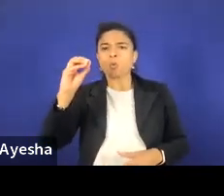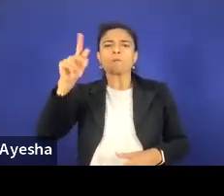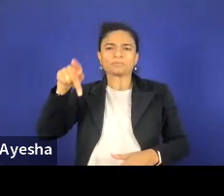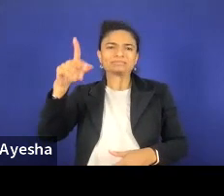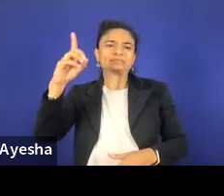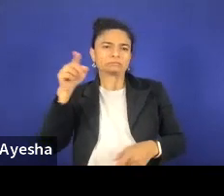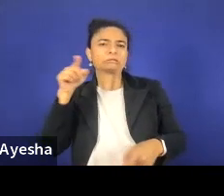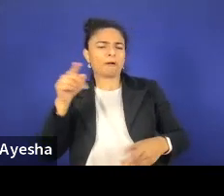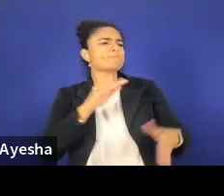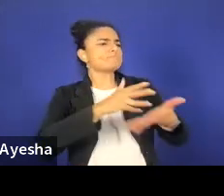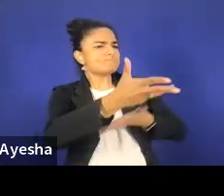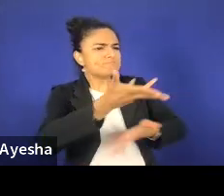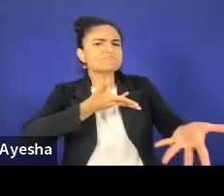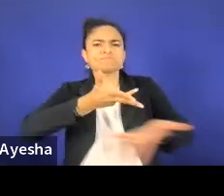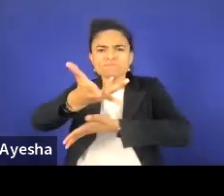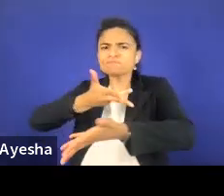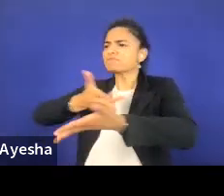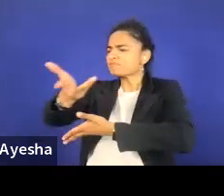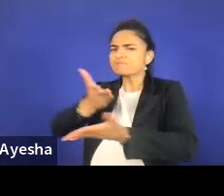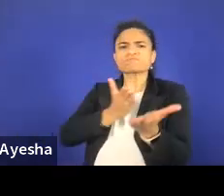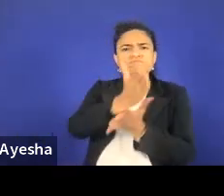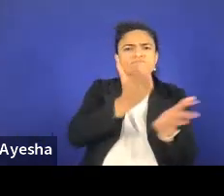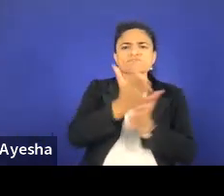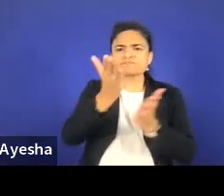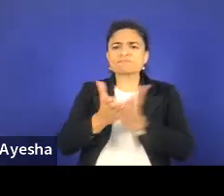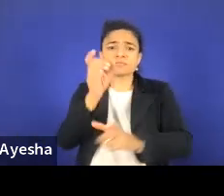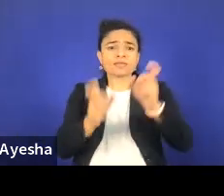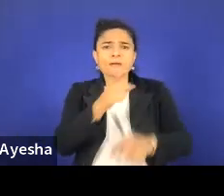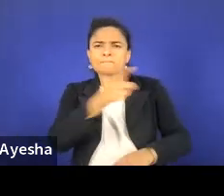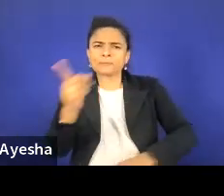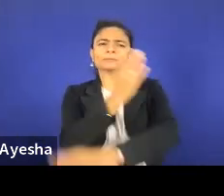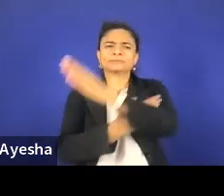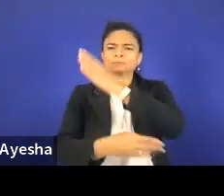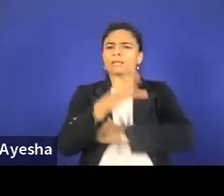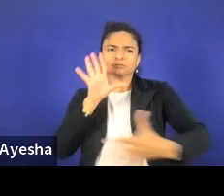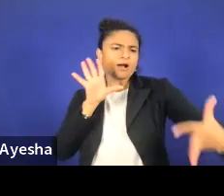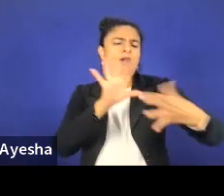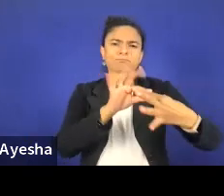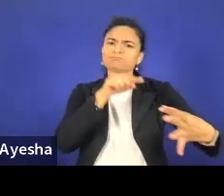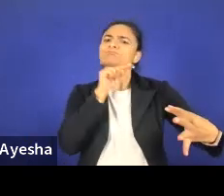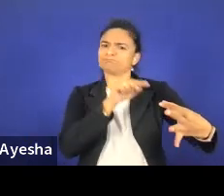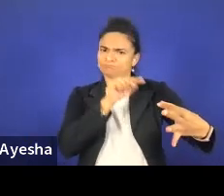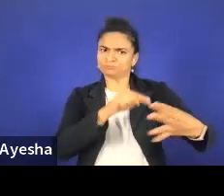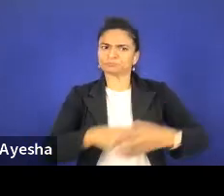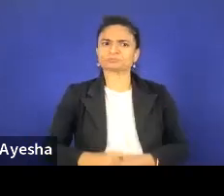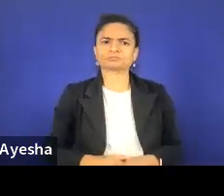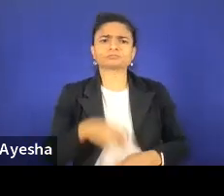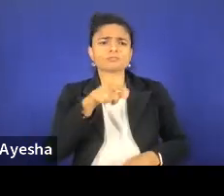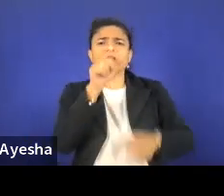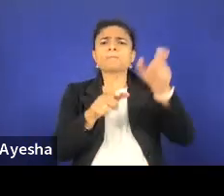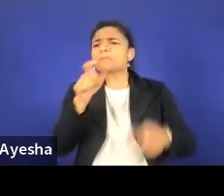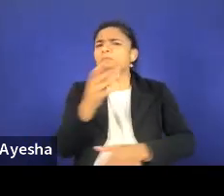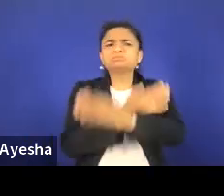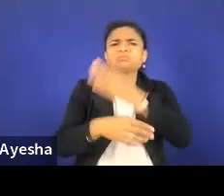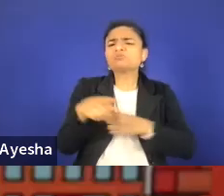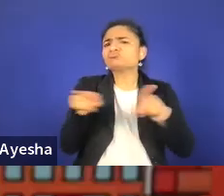domestic disability legislation, which finally was enacted in 2018, the Rights of Persons with Disability Act